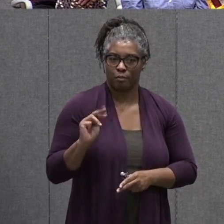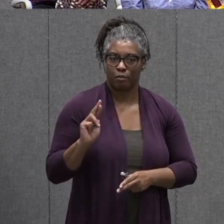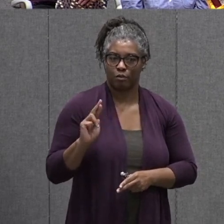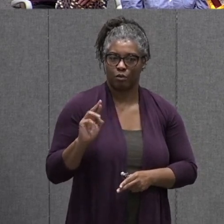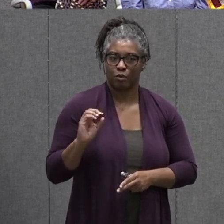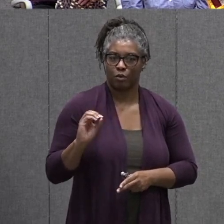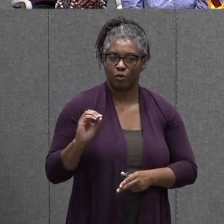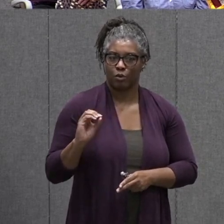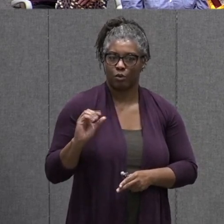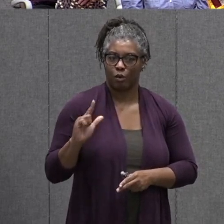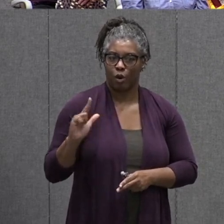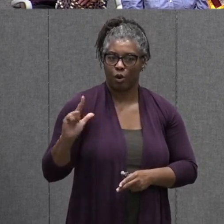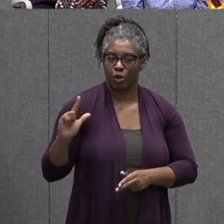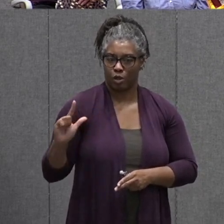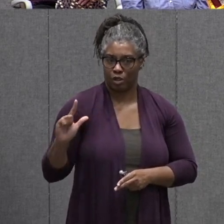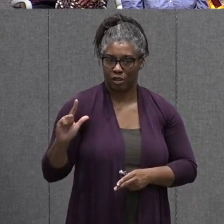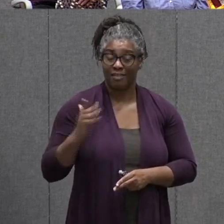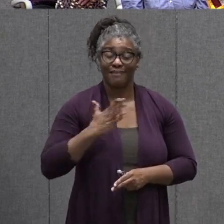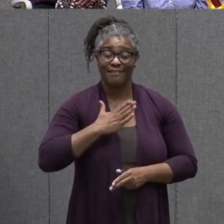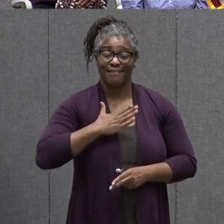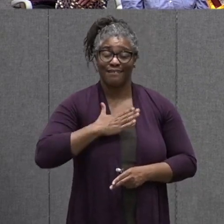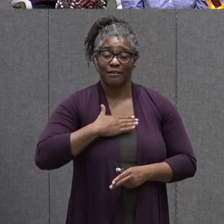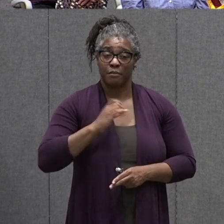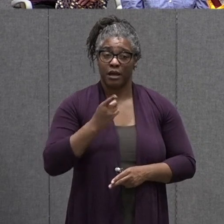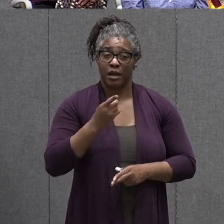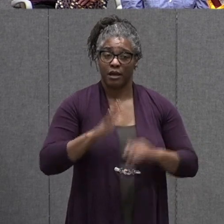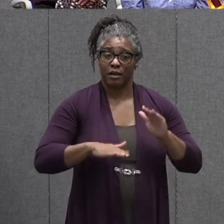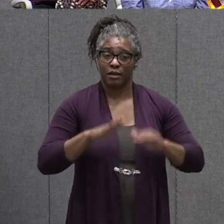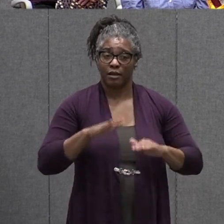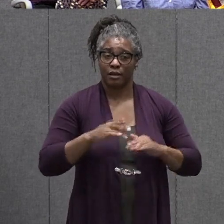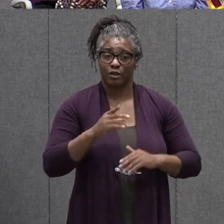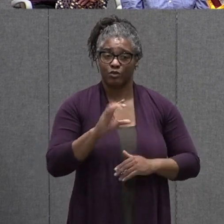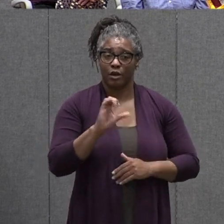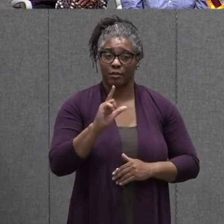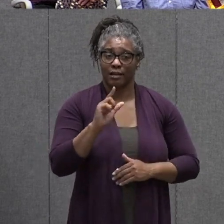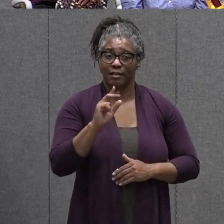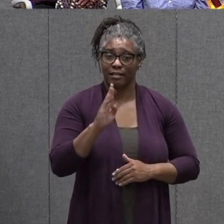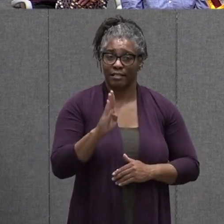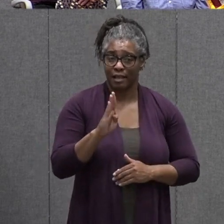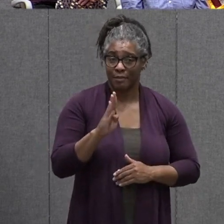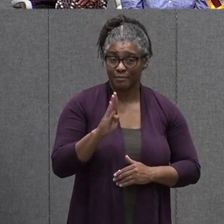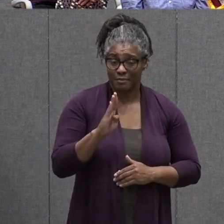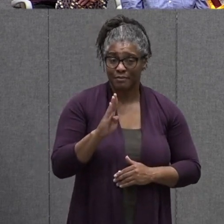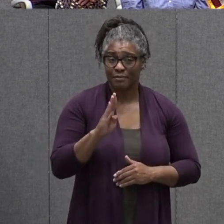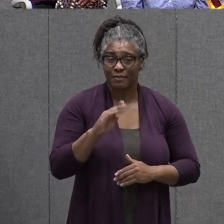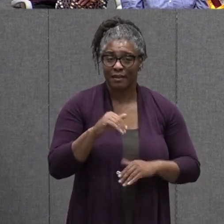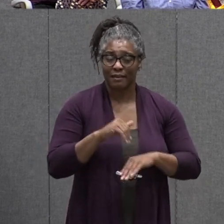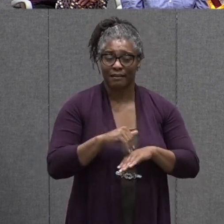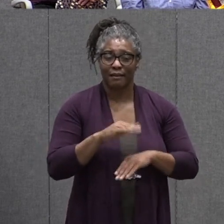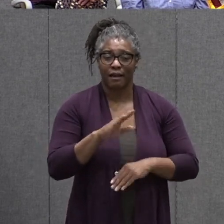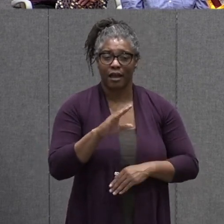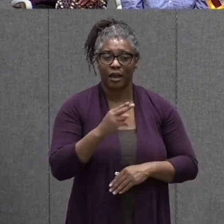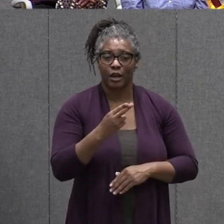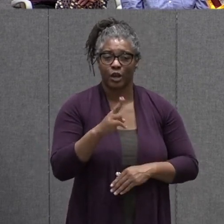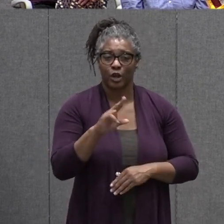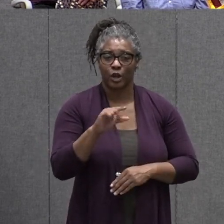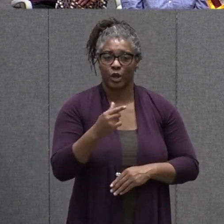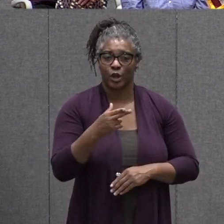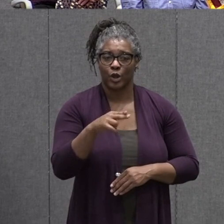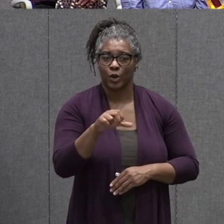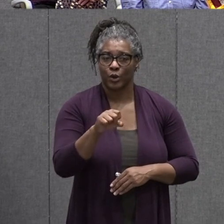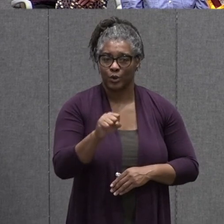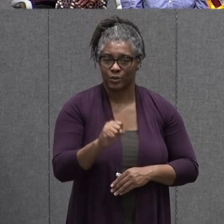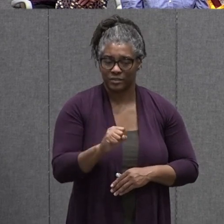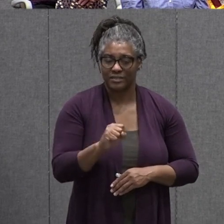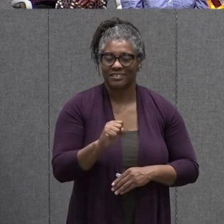most favorite part. They came to the music room every Wednesday for their for their